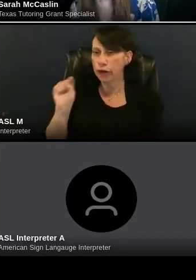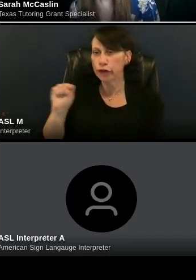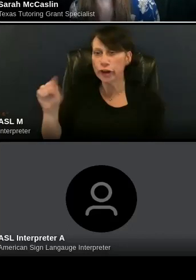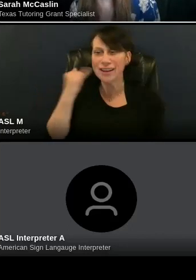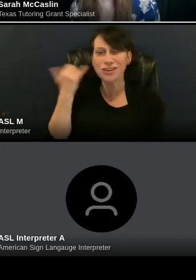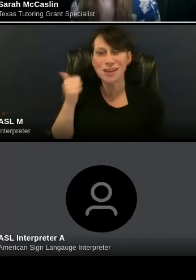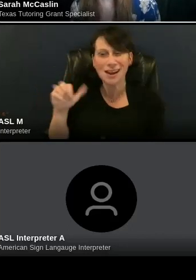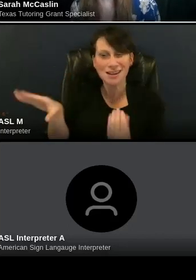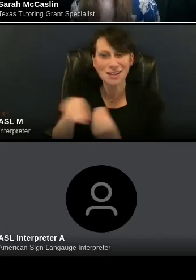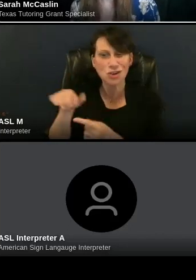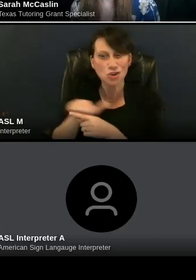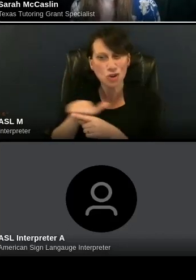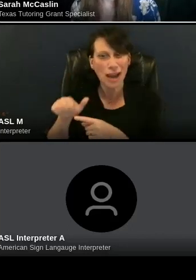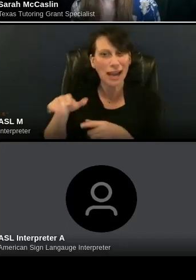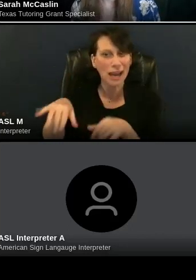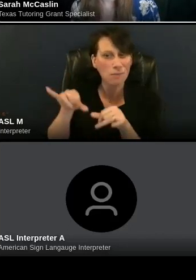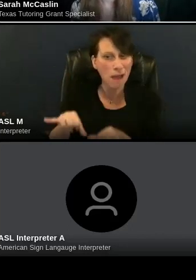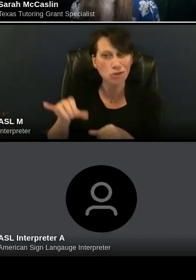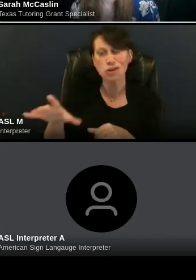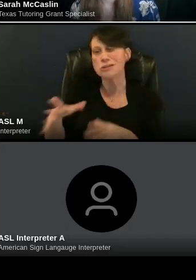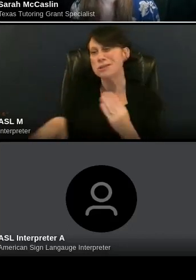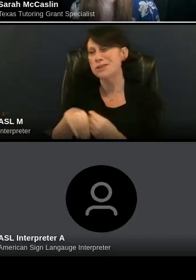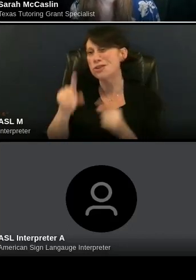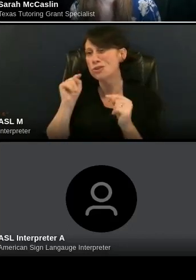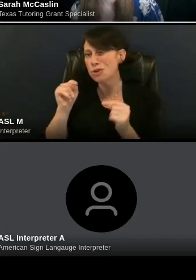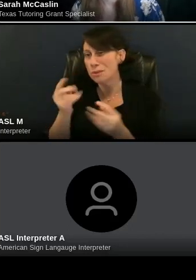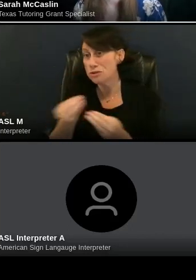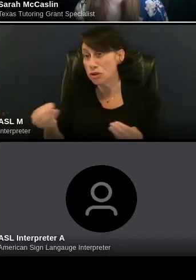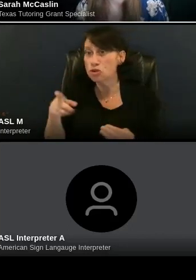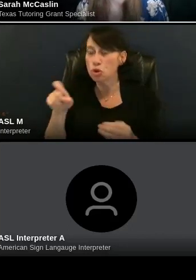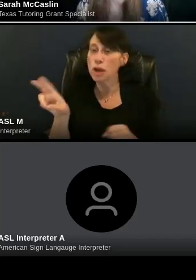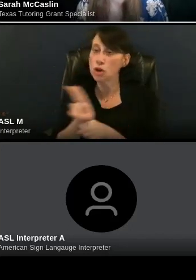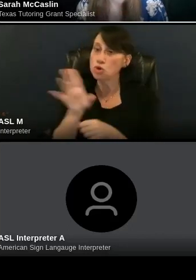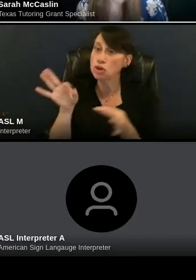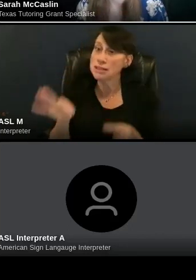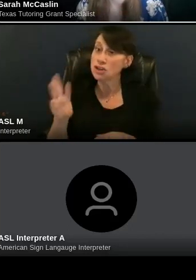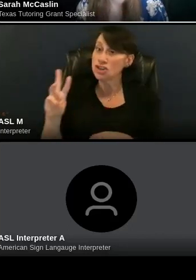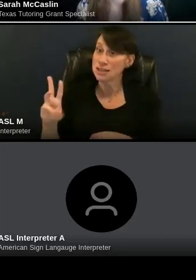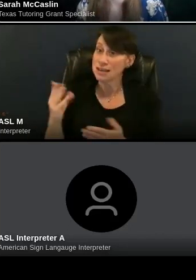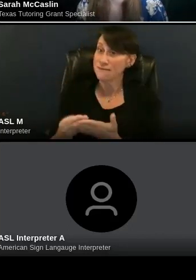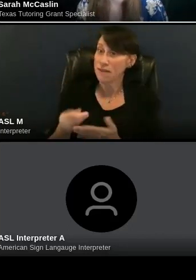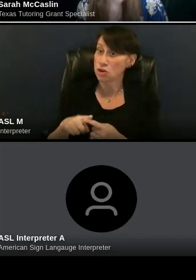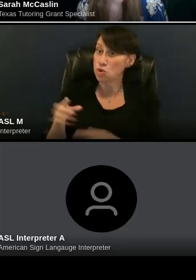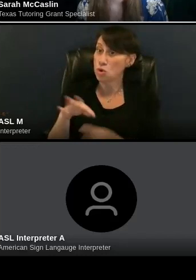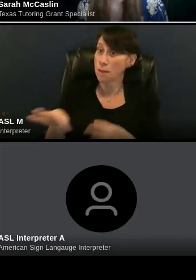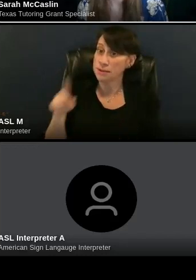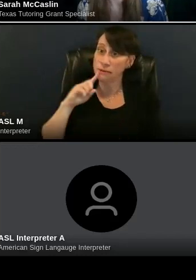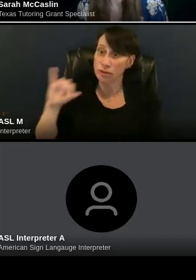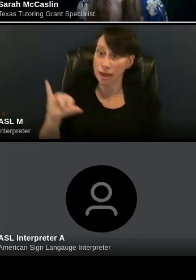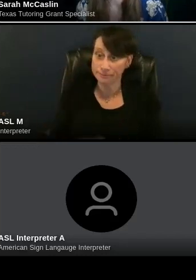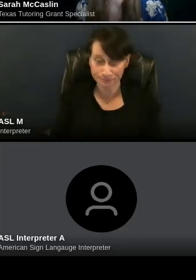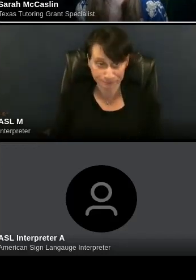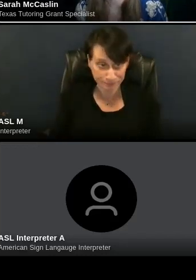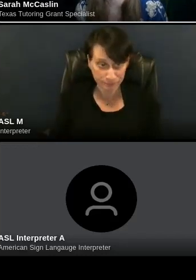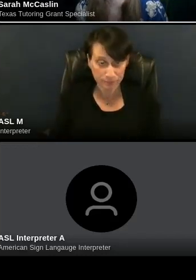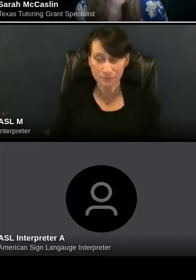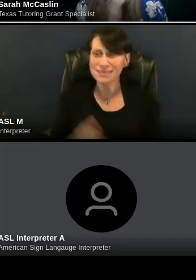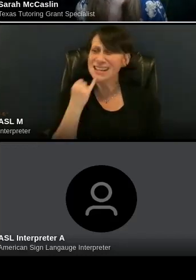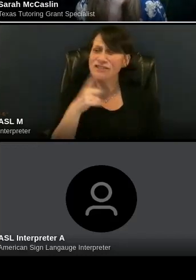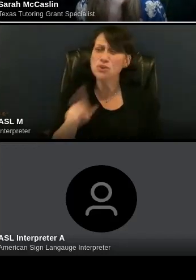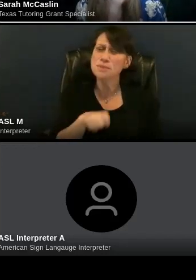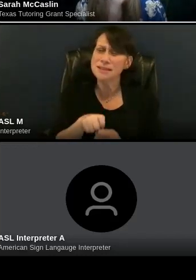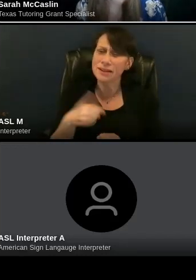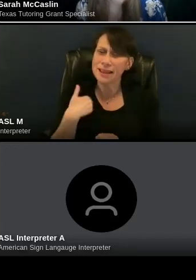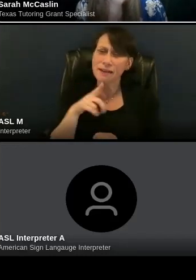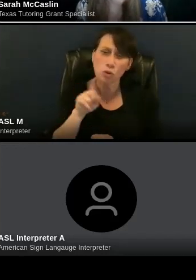are additional training measures, additional tutoring materials, then you can use your Decision 6 funds to compensate for that. If you specifically